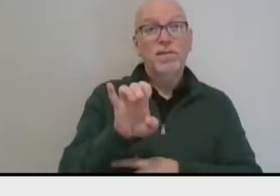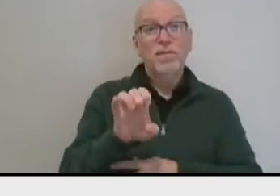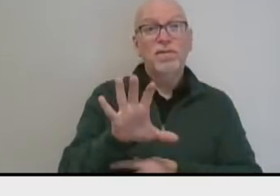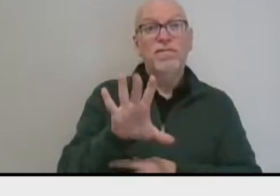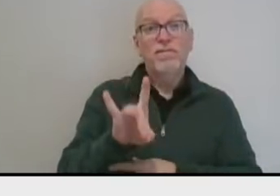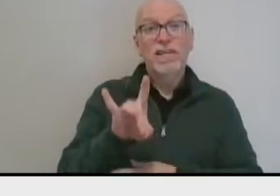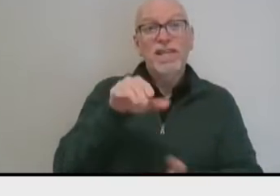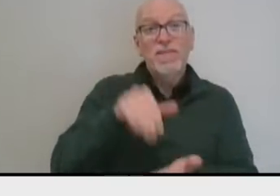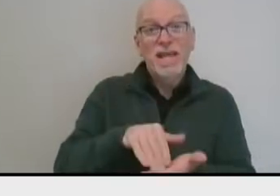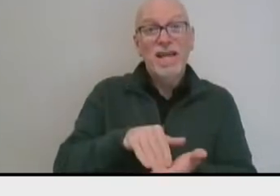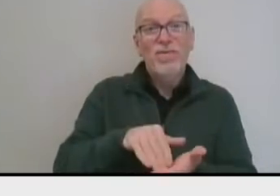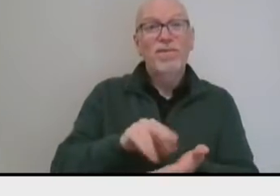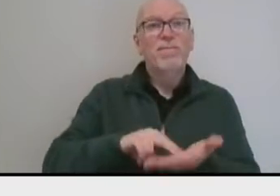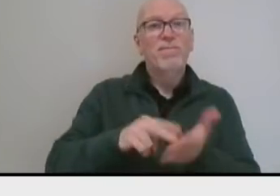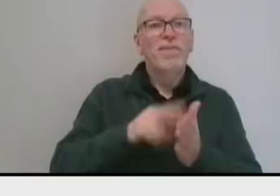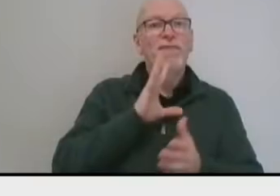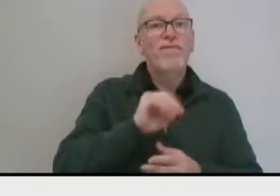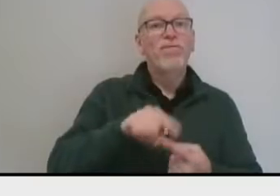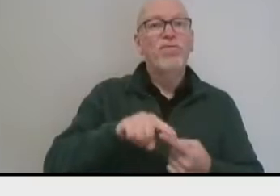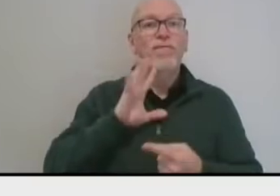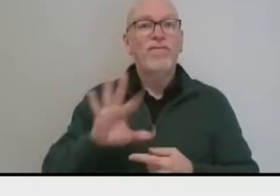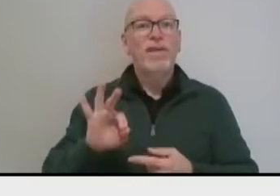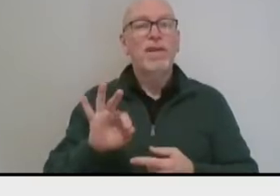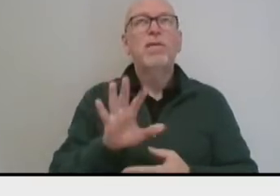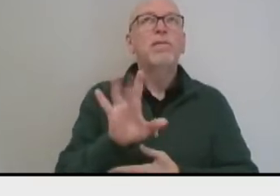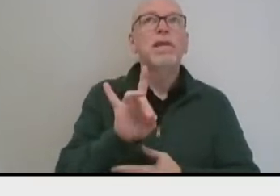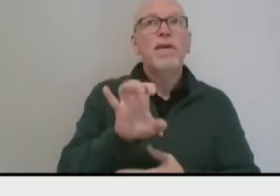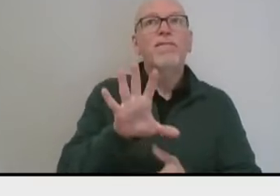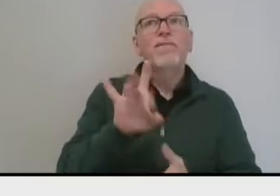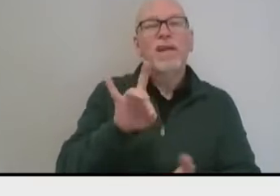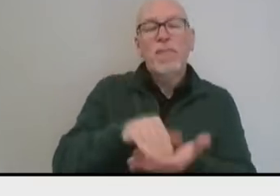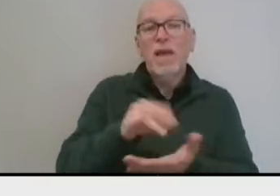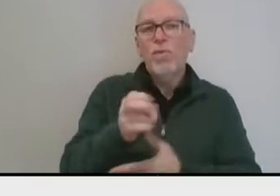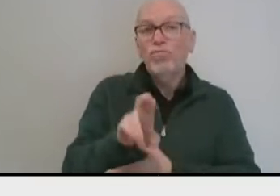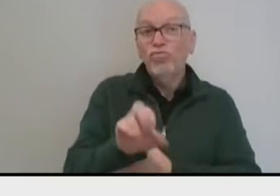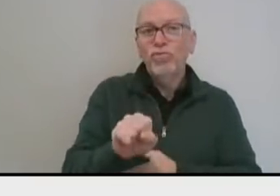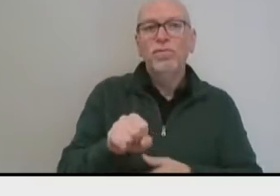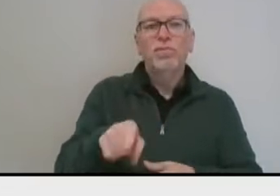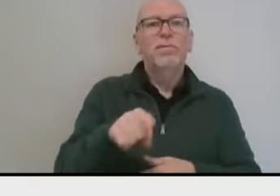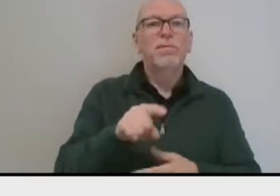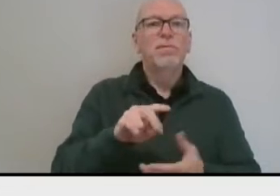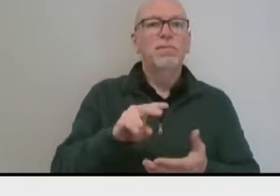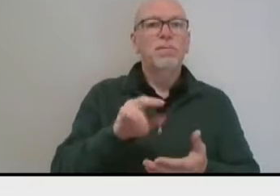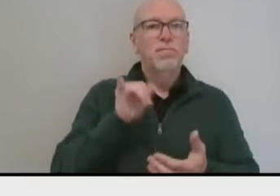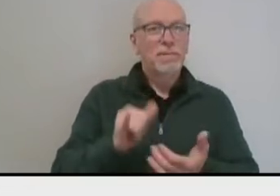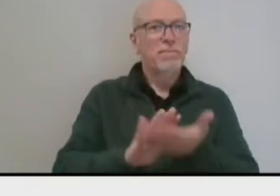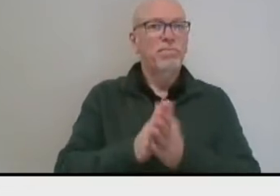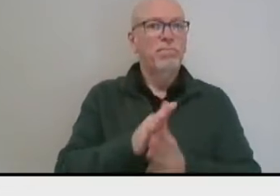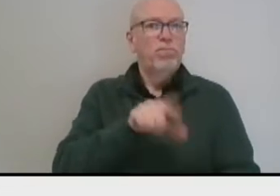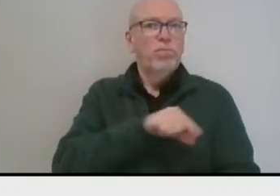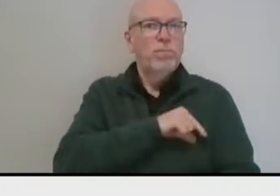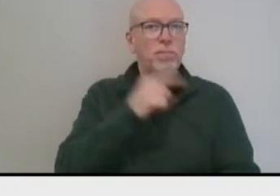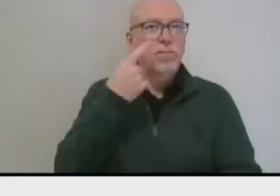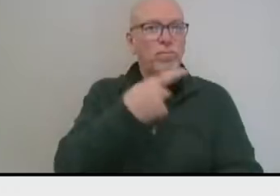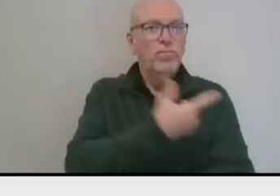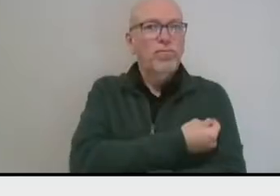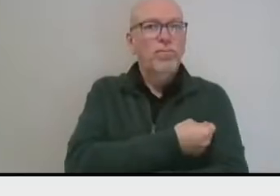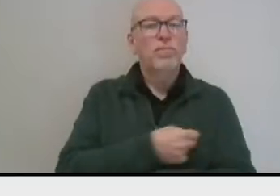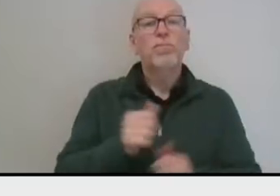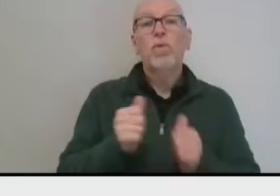858,000 being 50 to 59, 858,000 Hoosiers who would be eligible. But with the